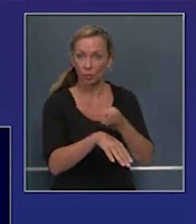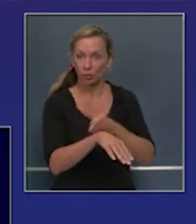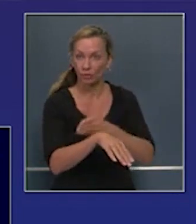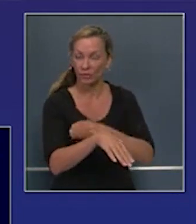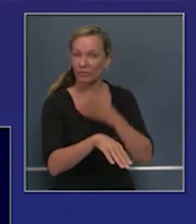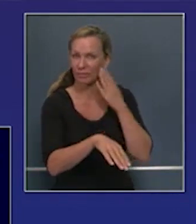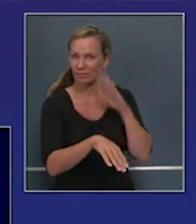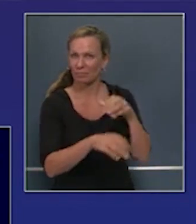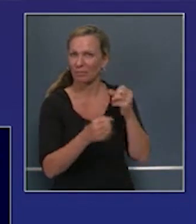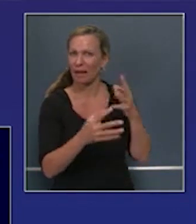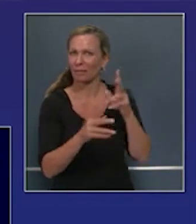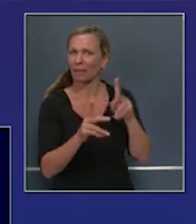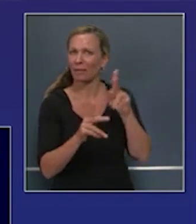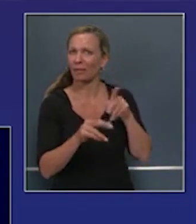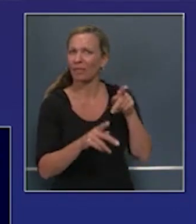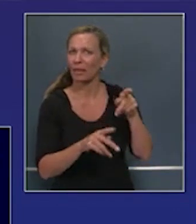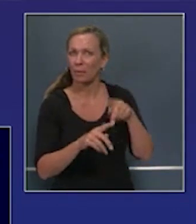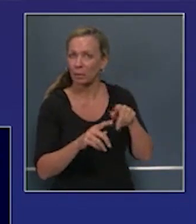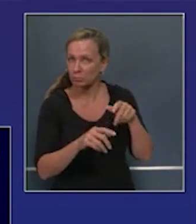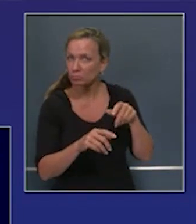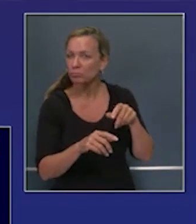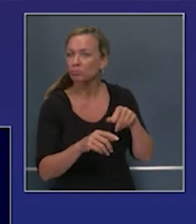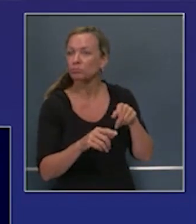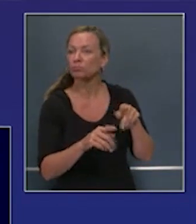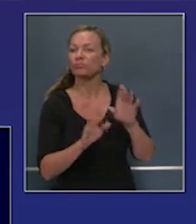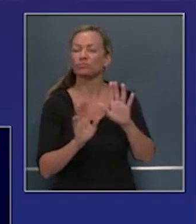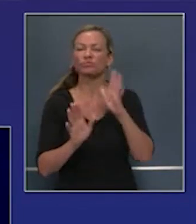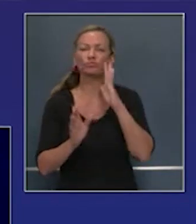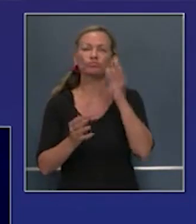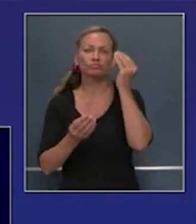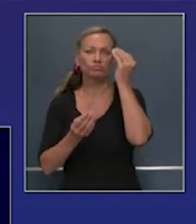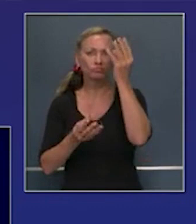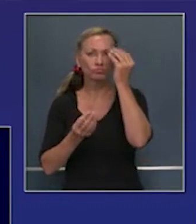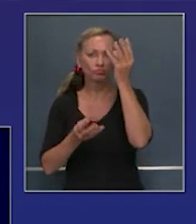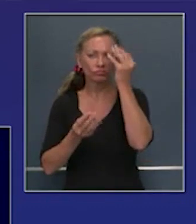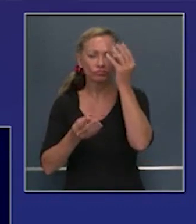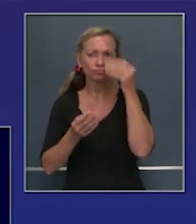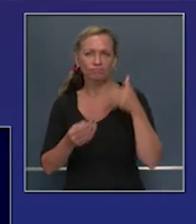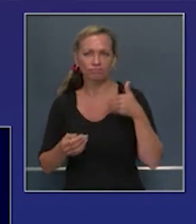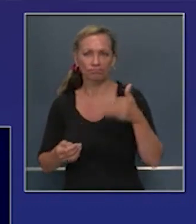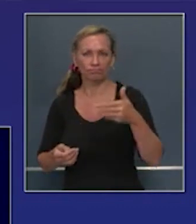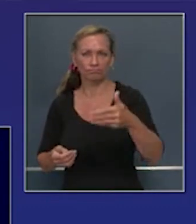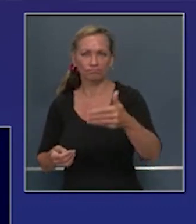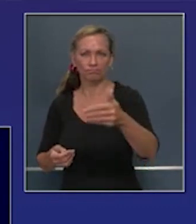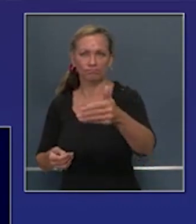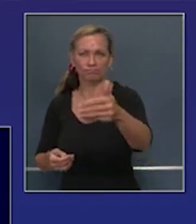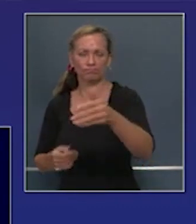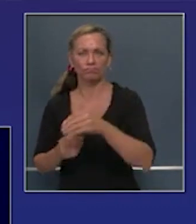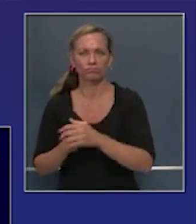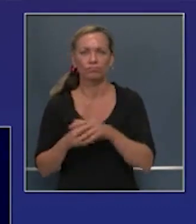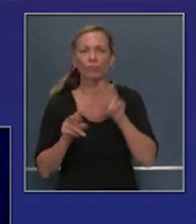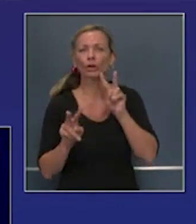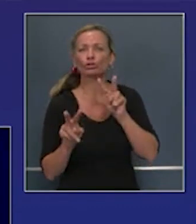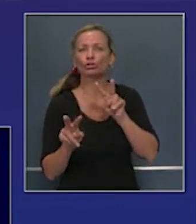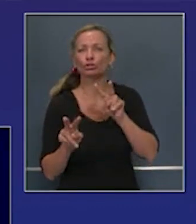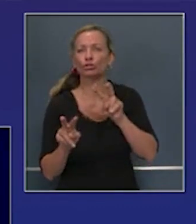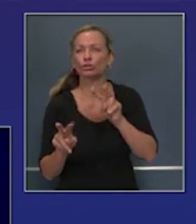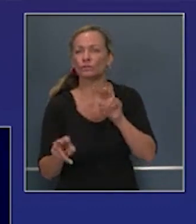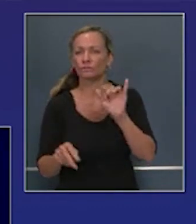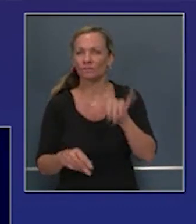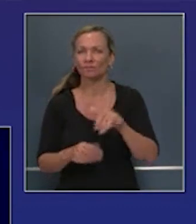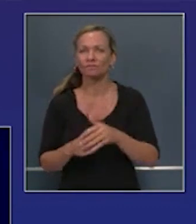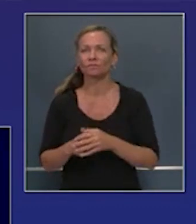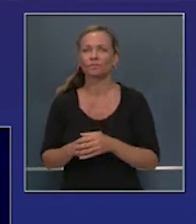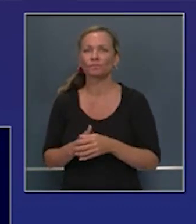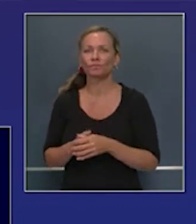more updates will be forthcoming on these slides as we present subsequent information to you over the course of the next